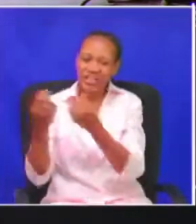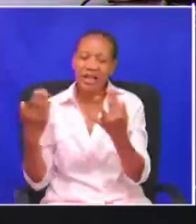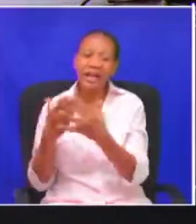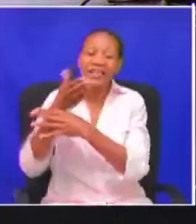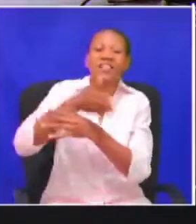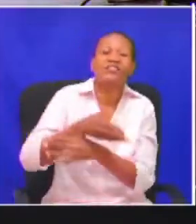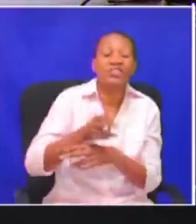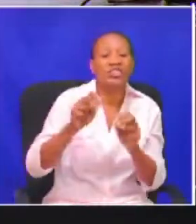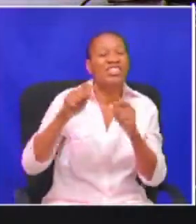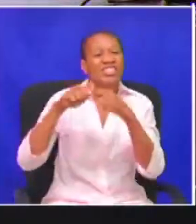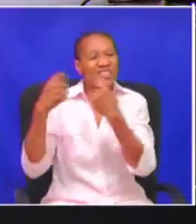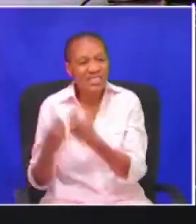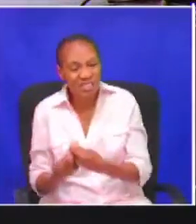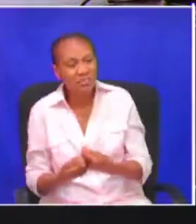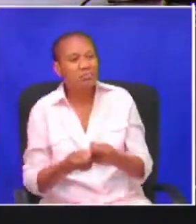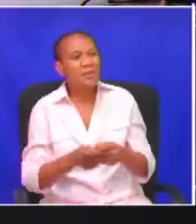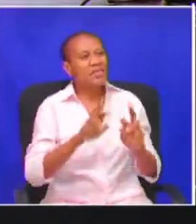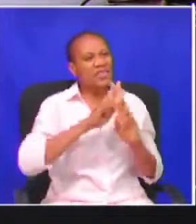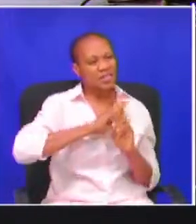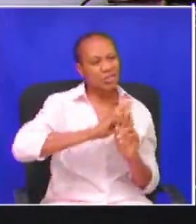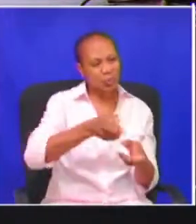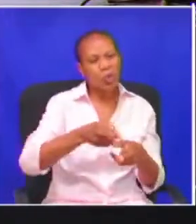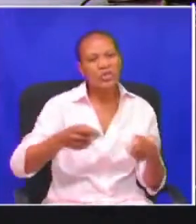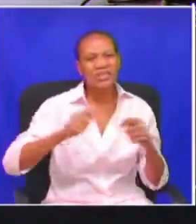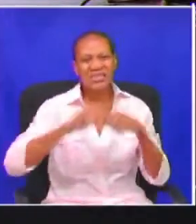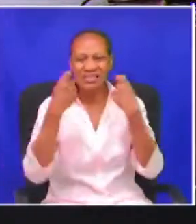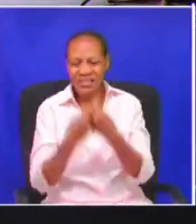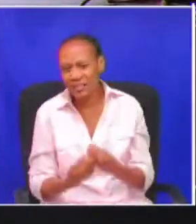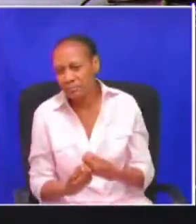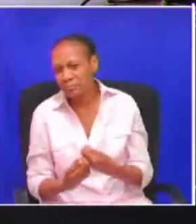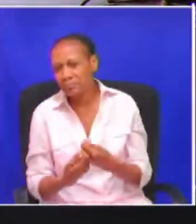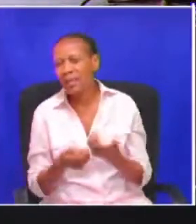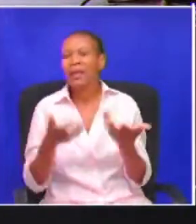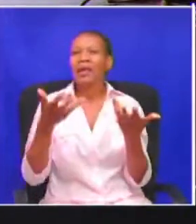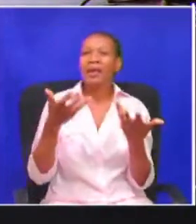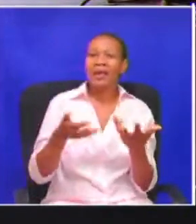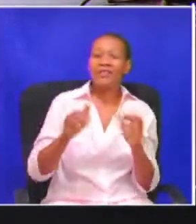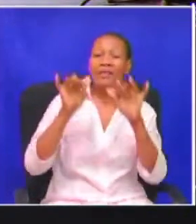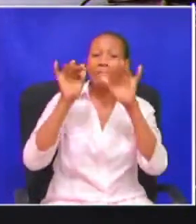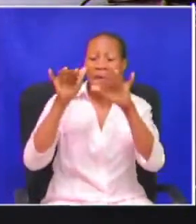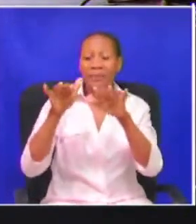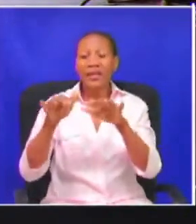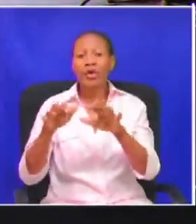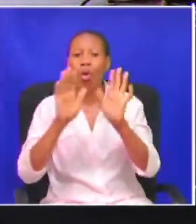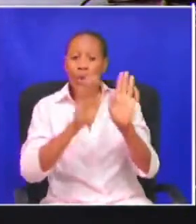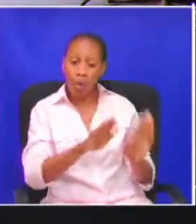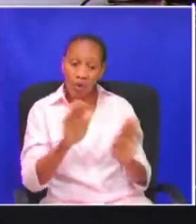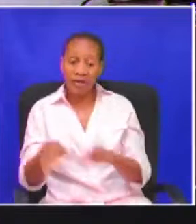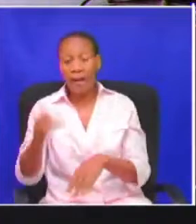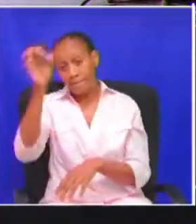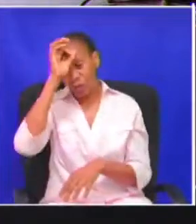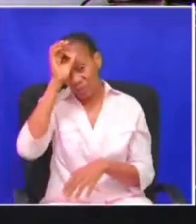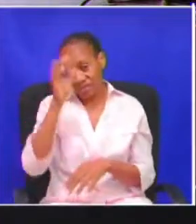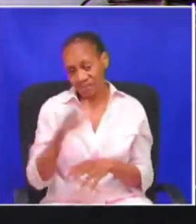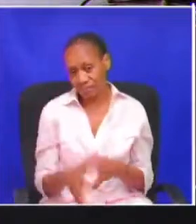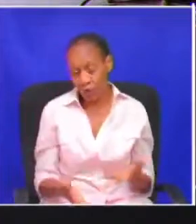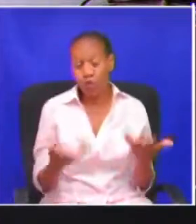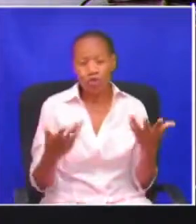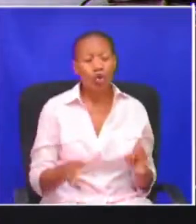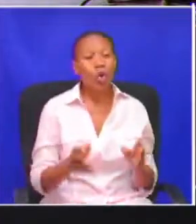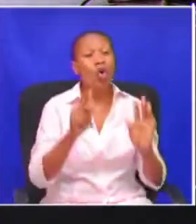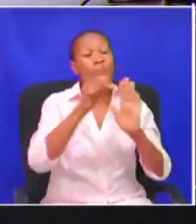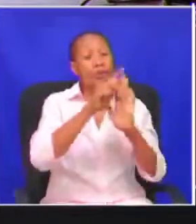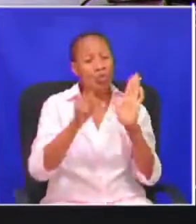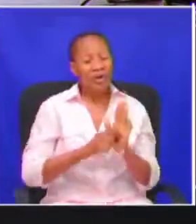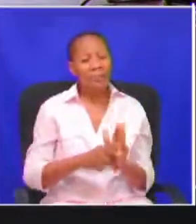Unit, Tactical Response Team, and the Public Order Policing. Now, Operation Lockdown